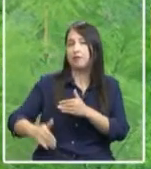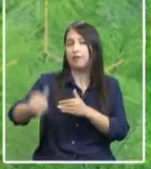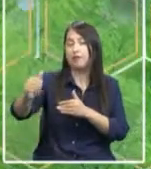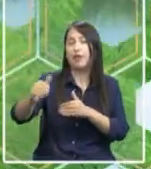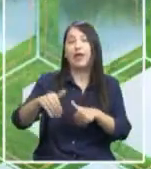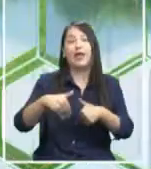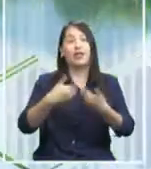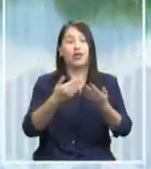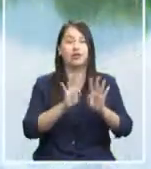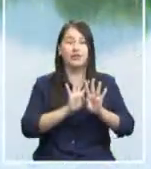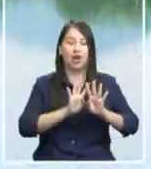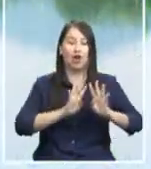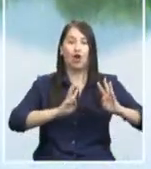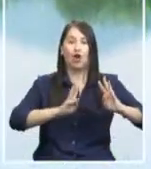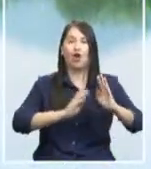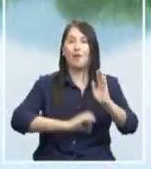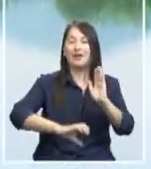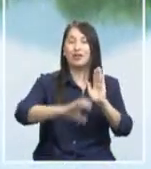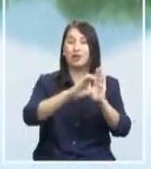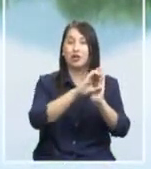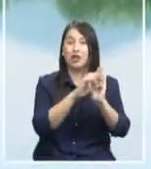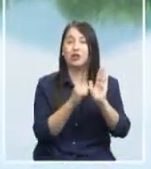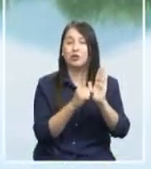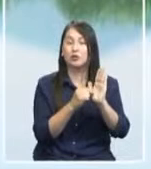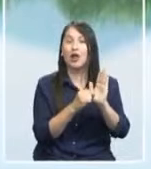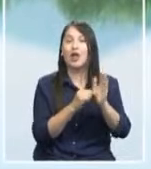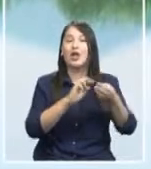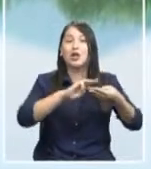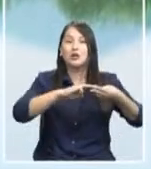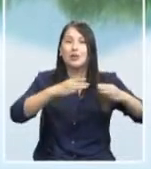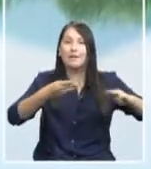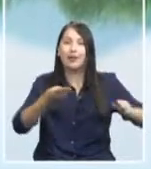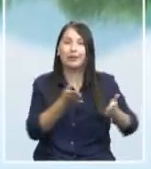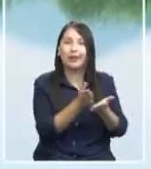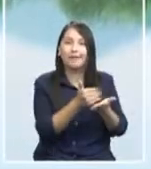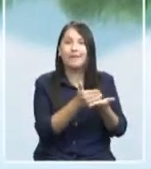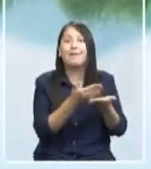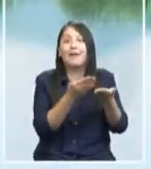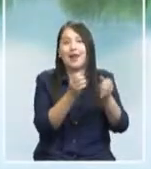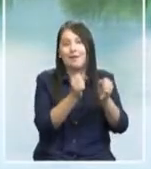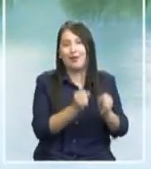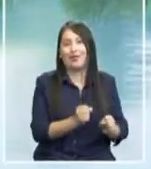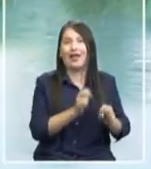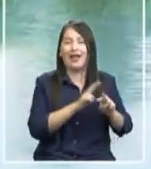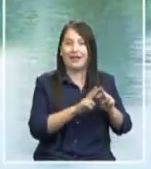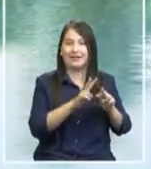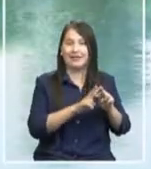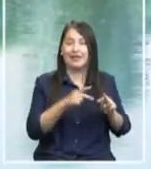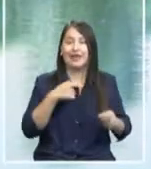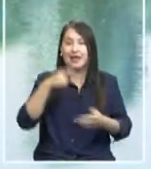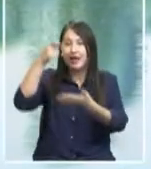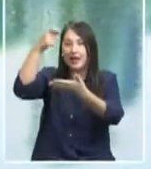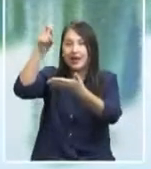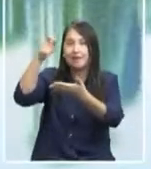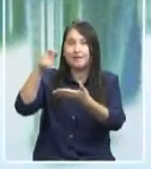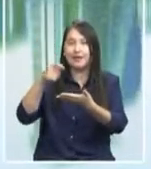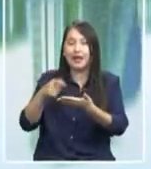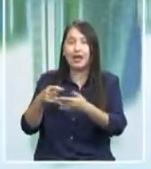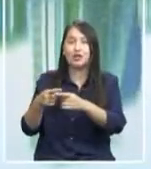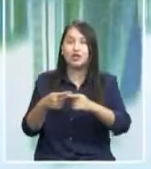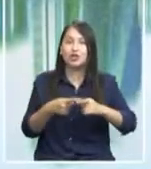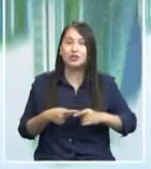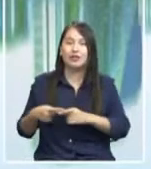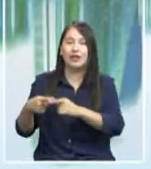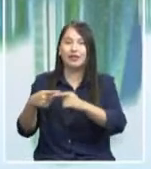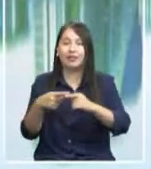methods that we have for looking back at ourselves as a society and thinking about issues of culture and community and